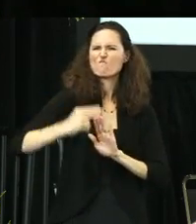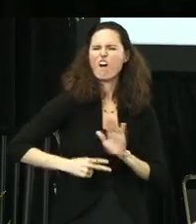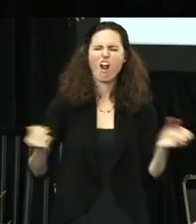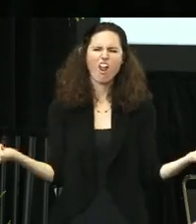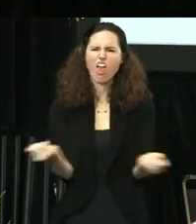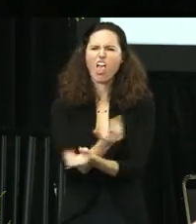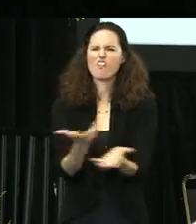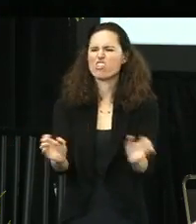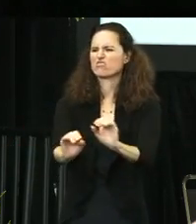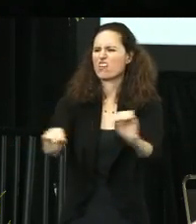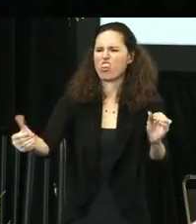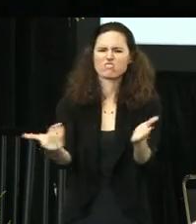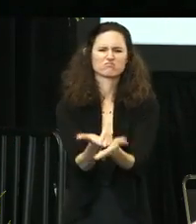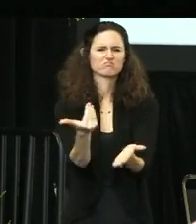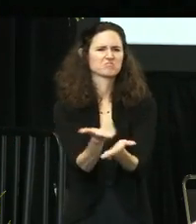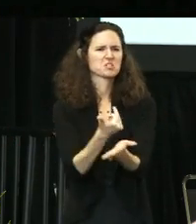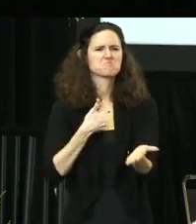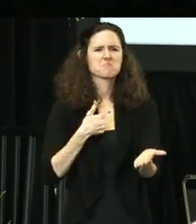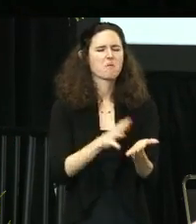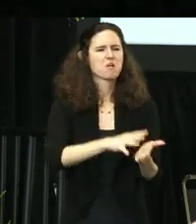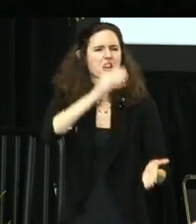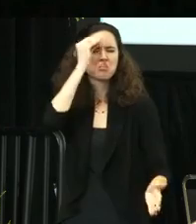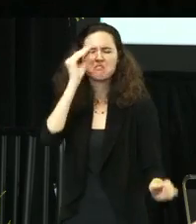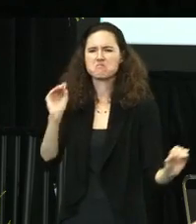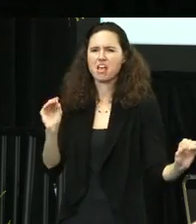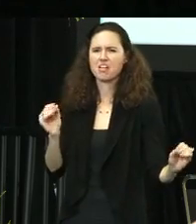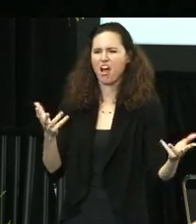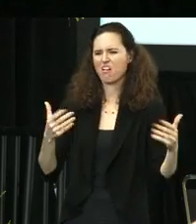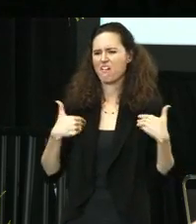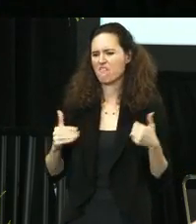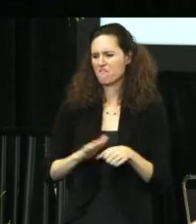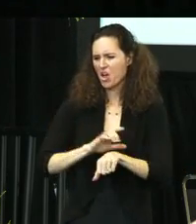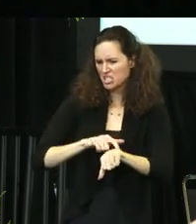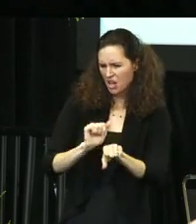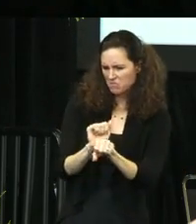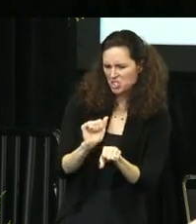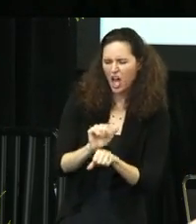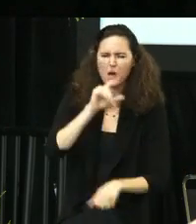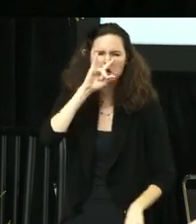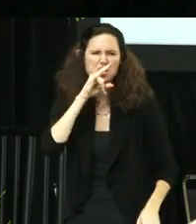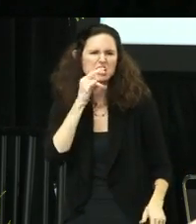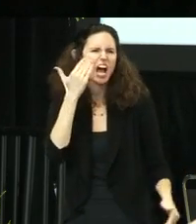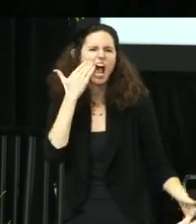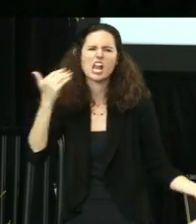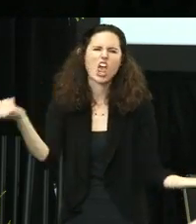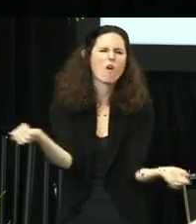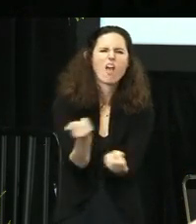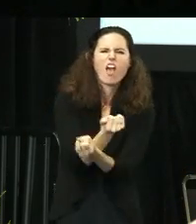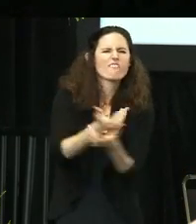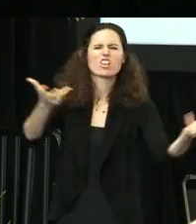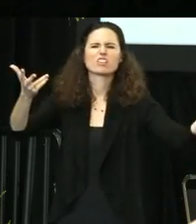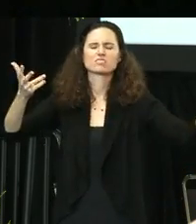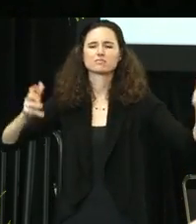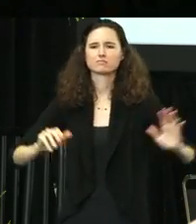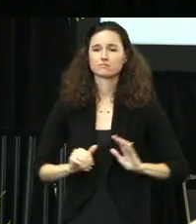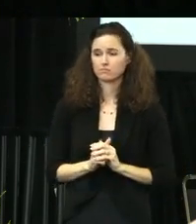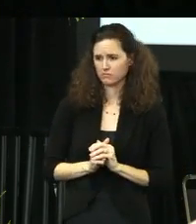book. There's nothing that I'm gonna learn in this class. I already have a full-time job in kids and I already know everything.